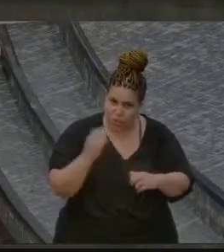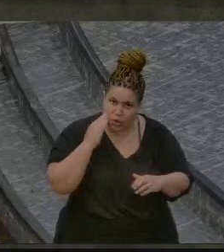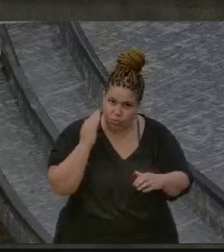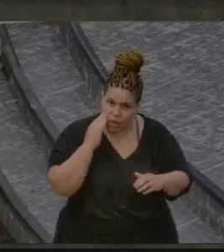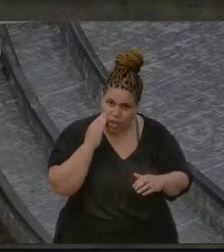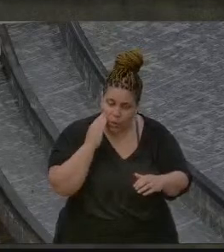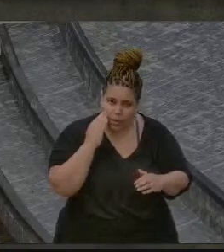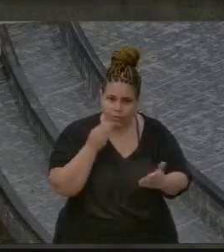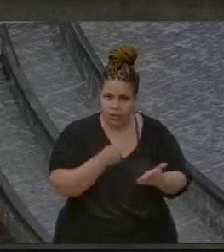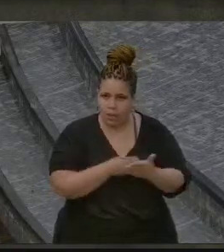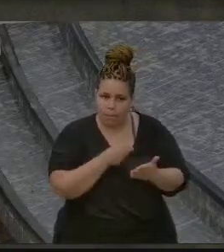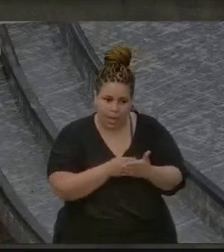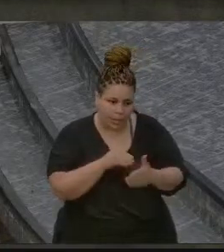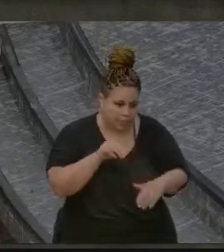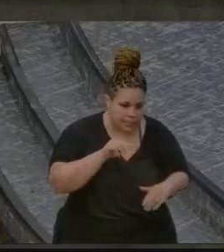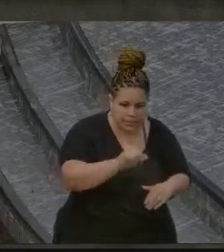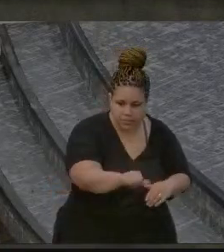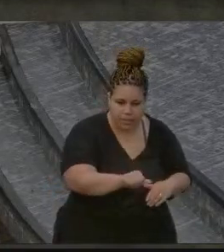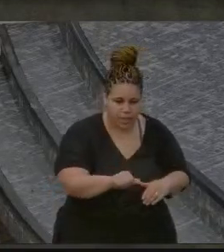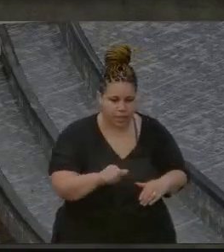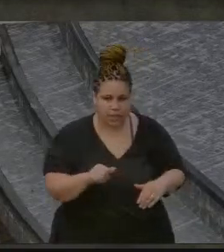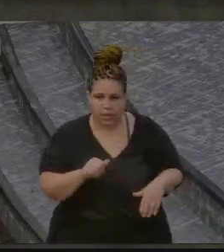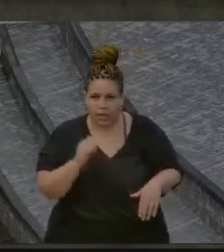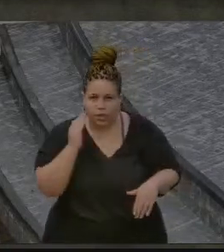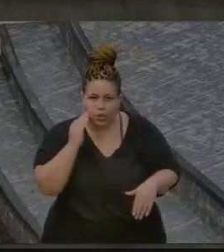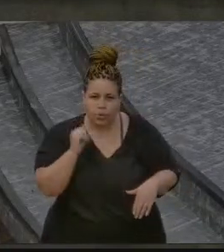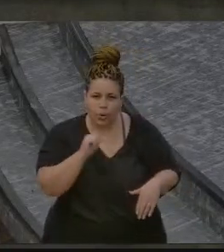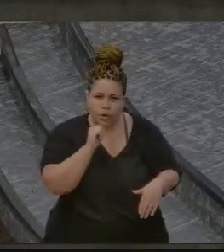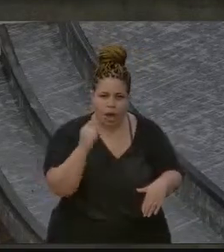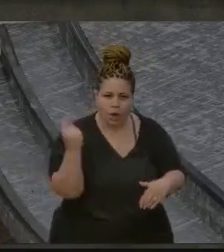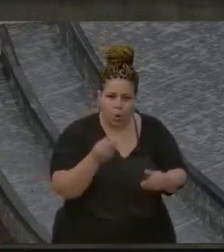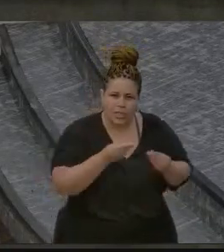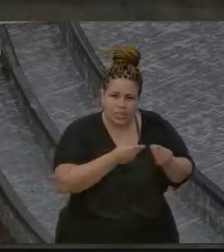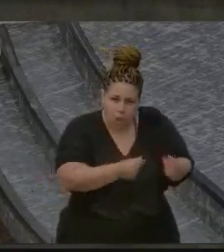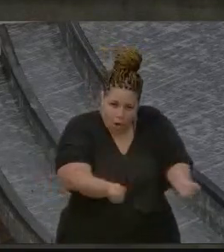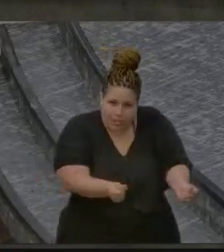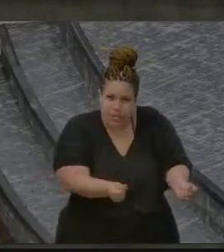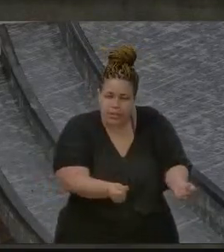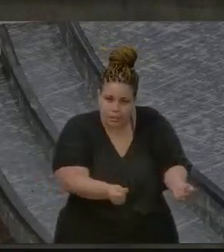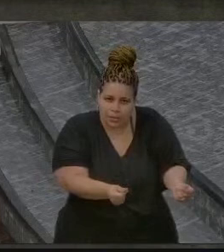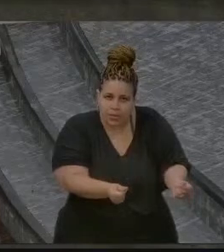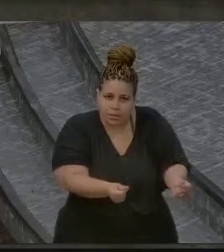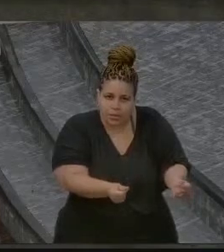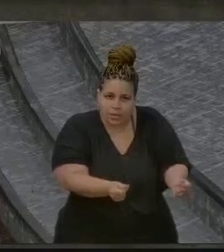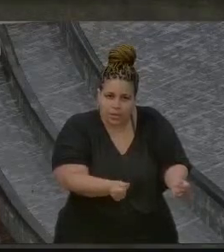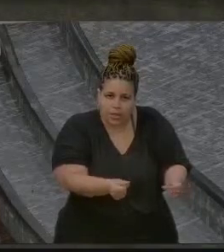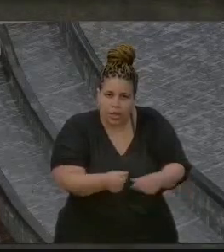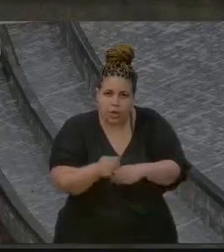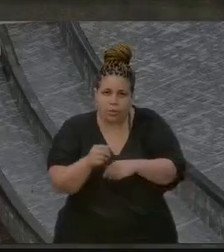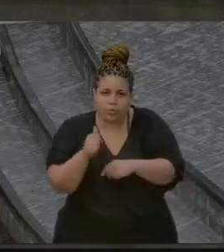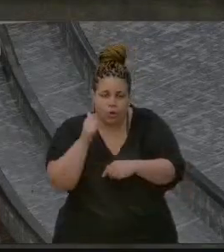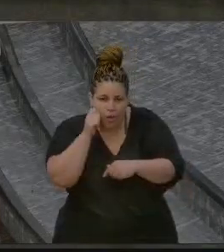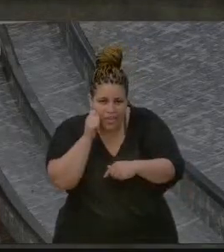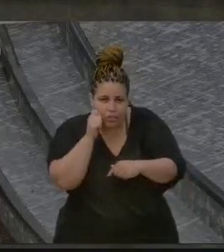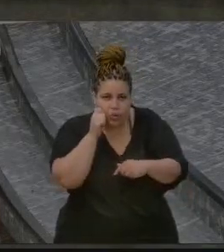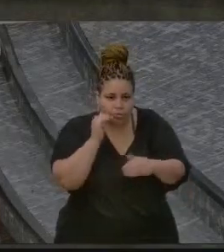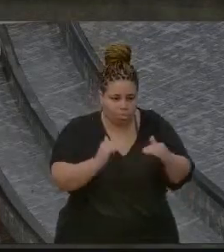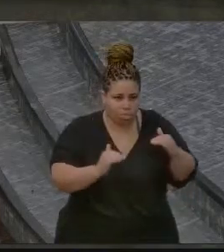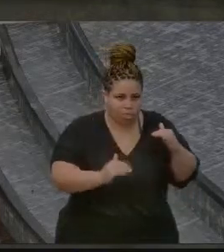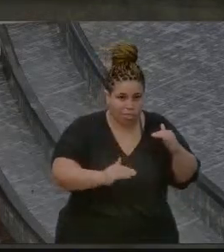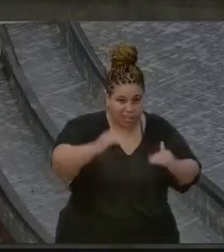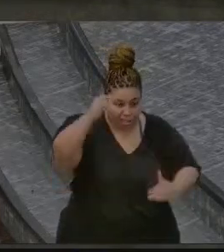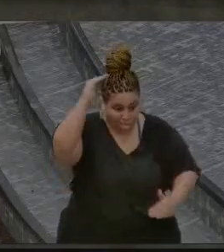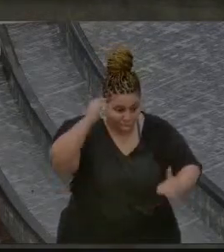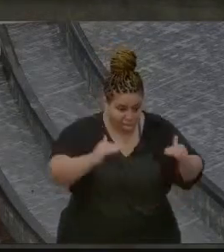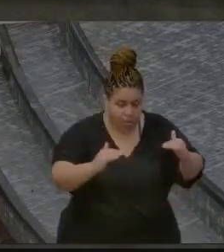to disrupt racial inequality. I see these as investments that not only will do that, but investments that will